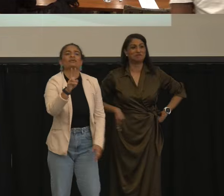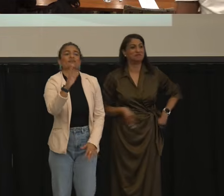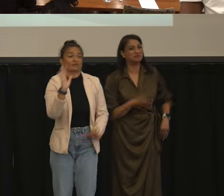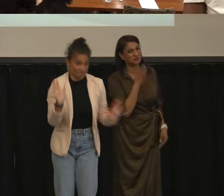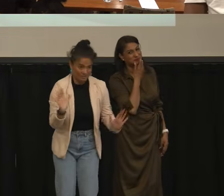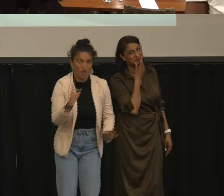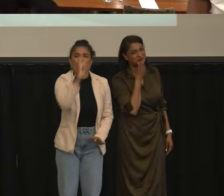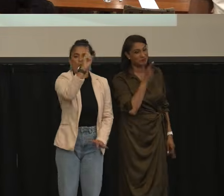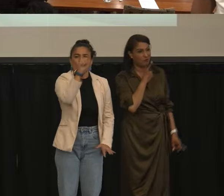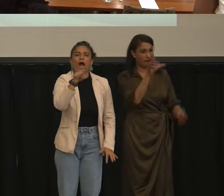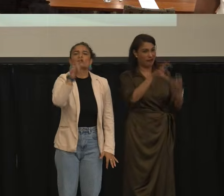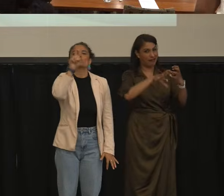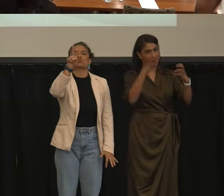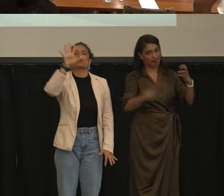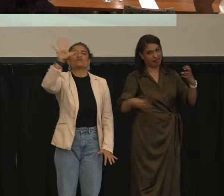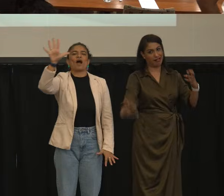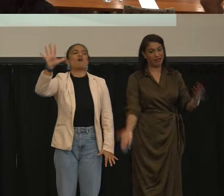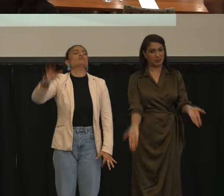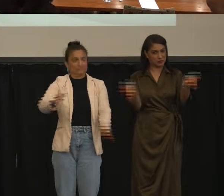1:15.